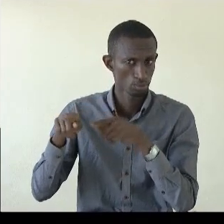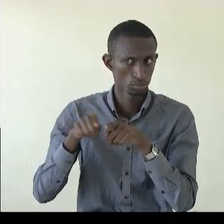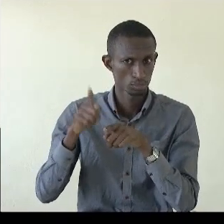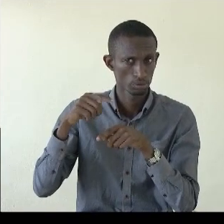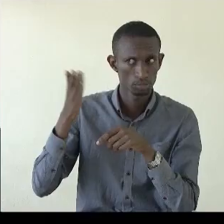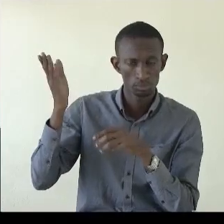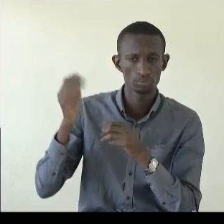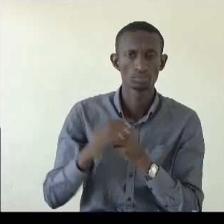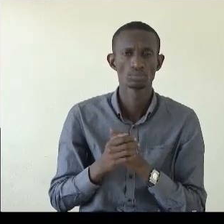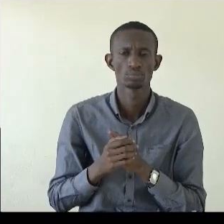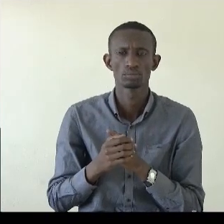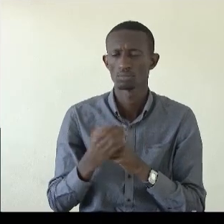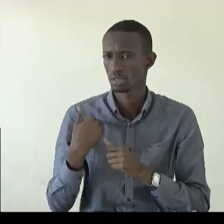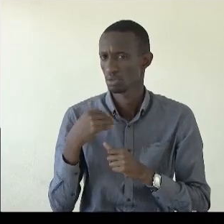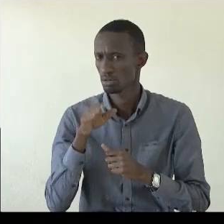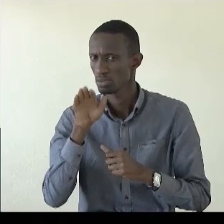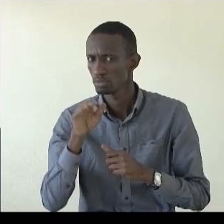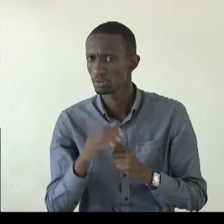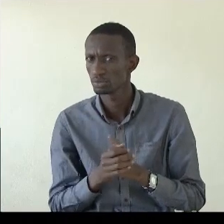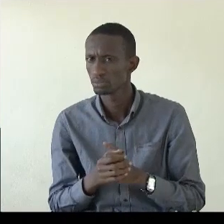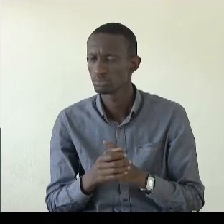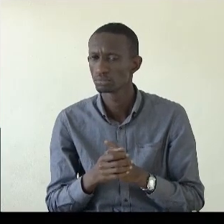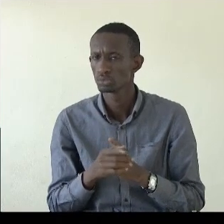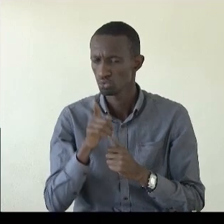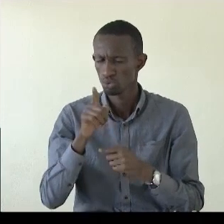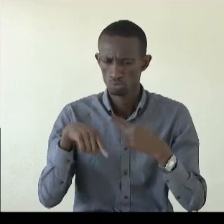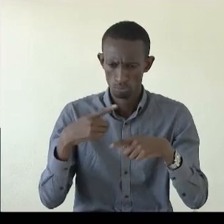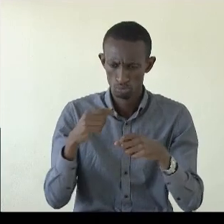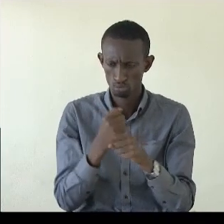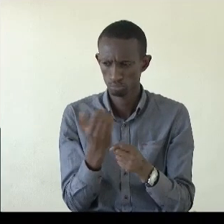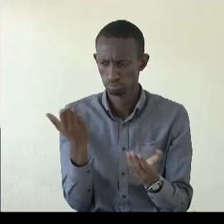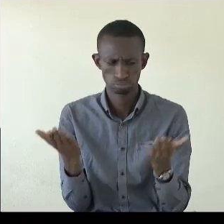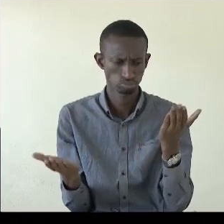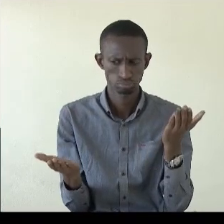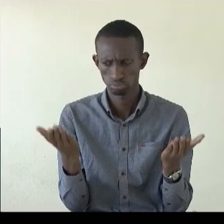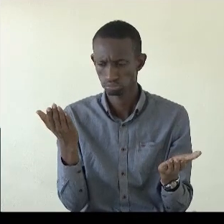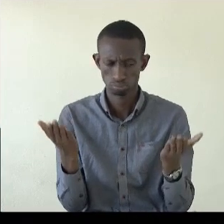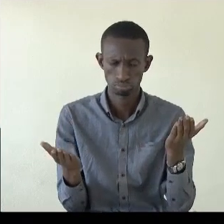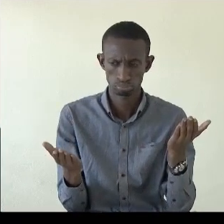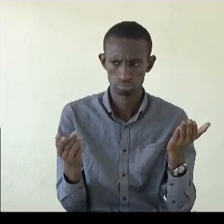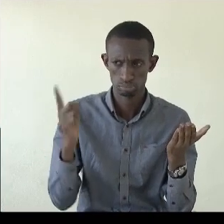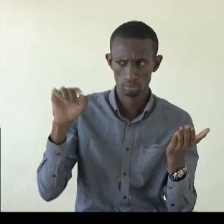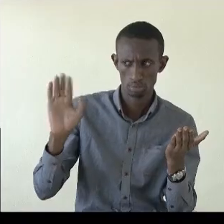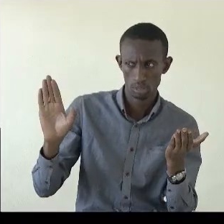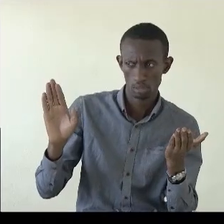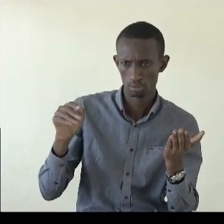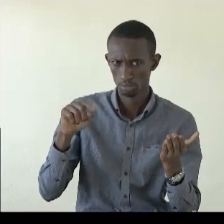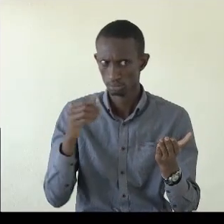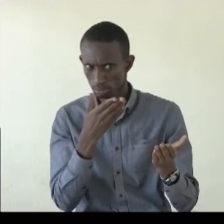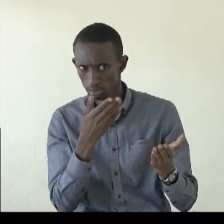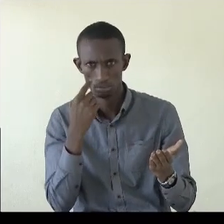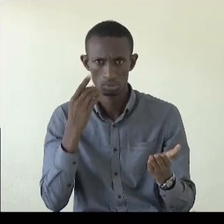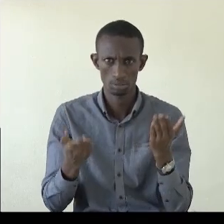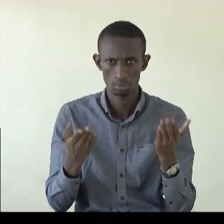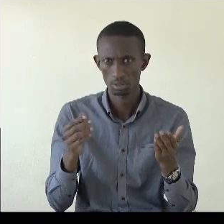would actually ask you to always compare your answers with mine. So let's go straight